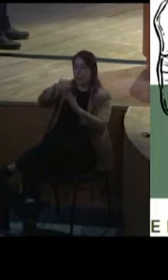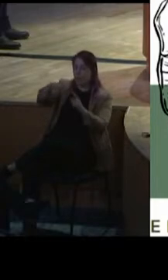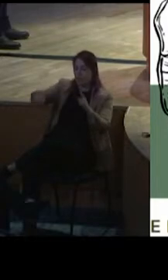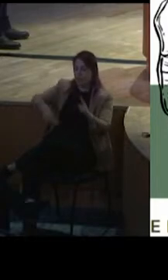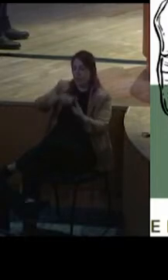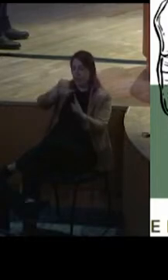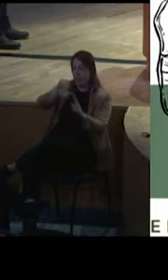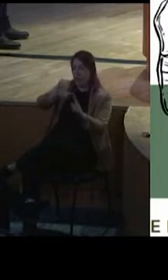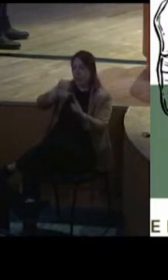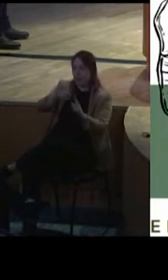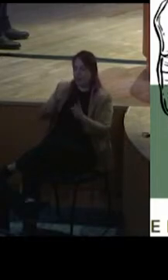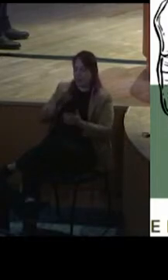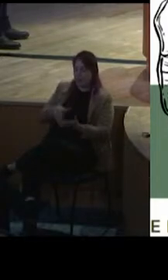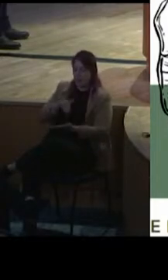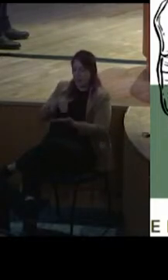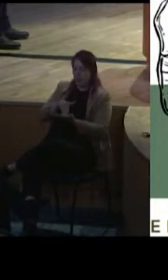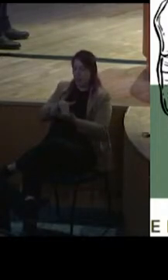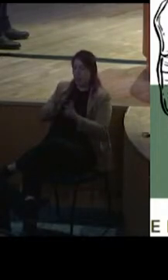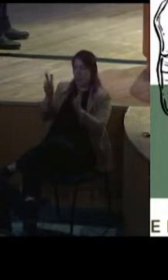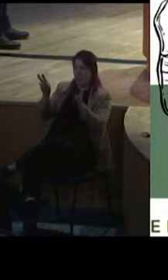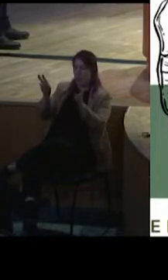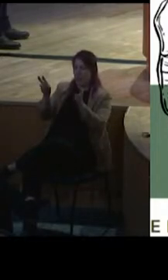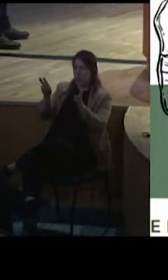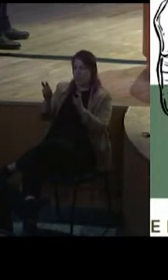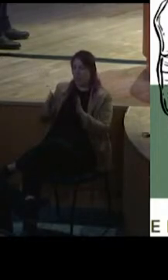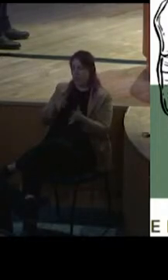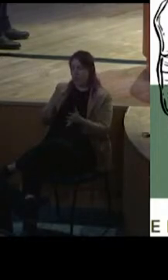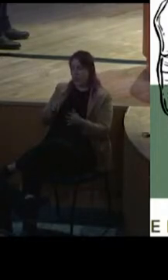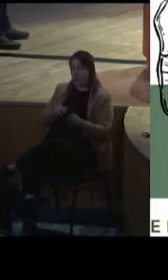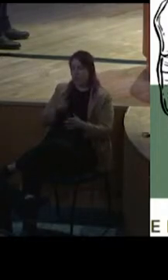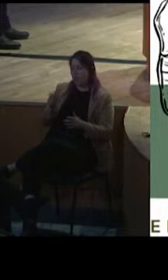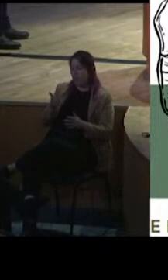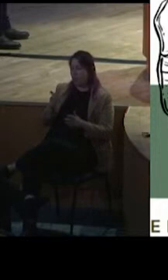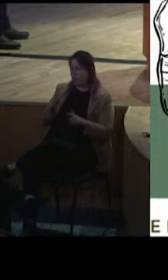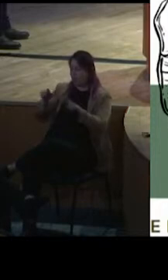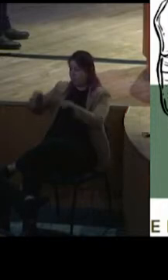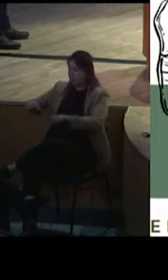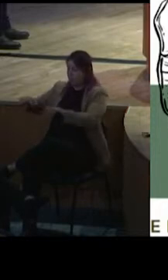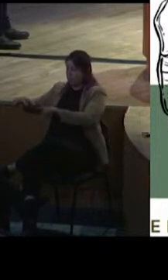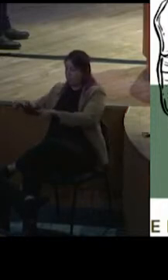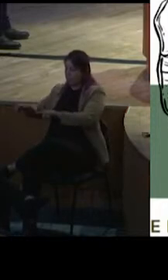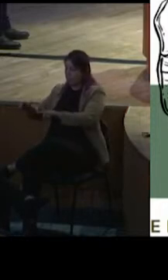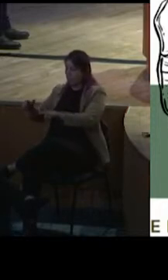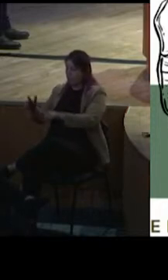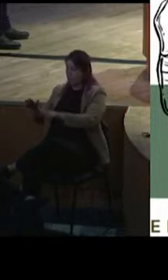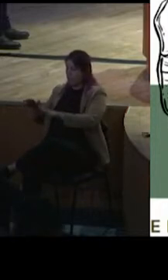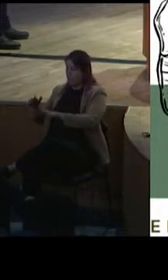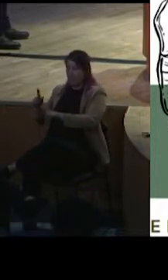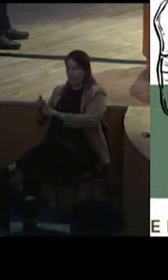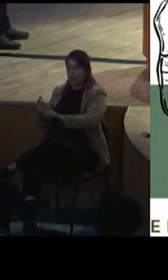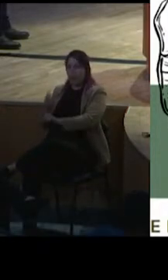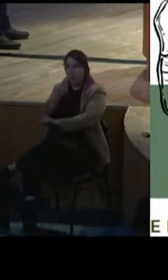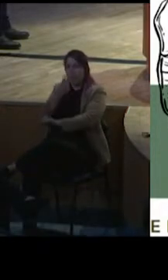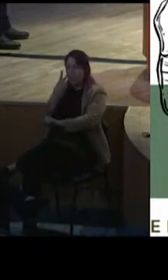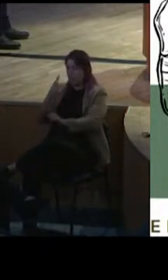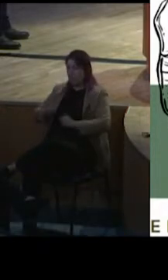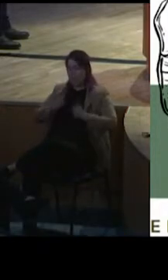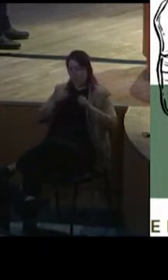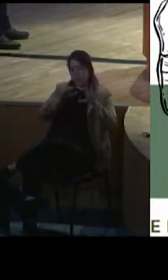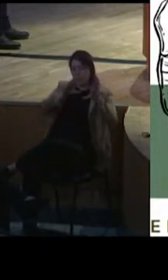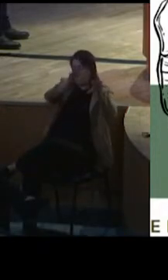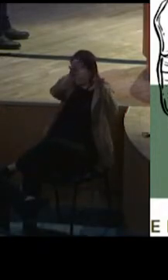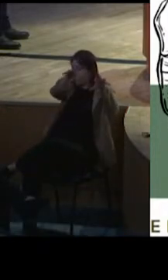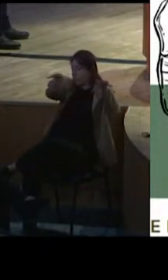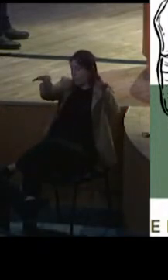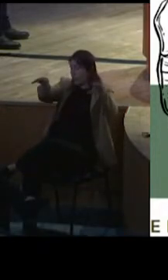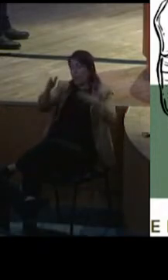be kind of in the middle section of the cycle and you might have residential areas above it, you can imagine that there are potential threats that